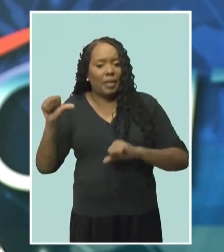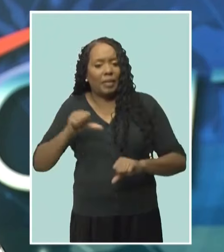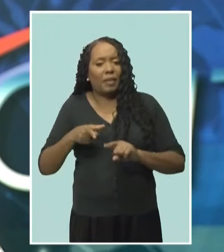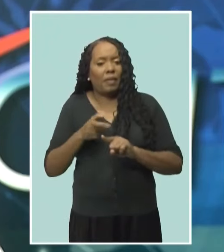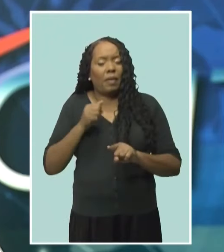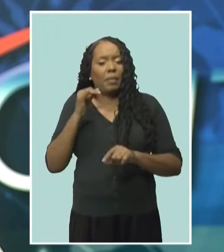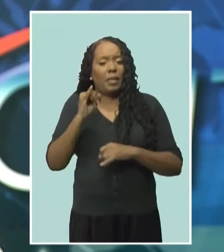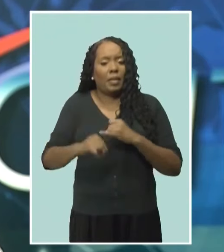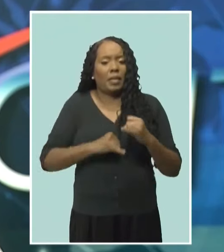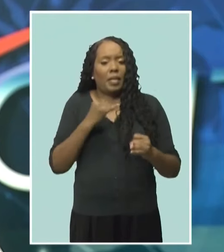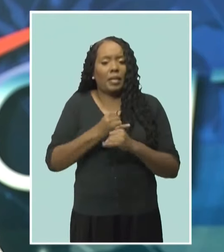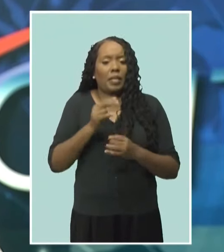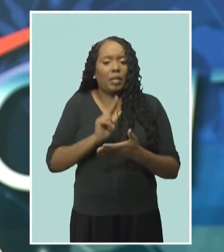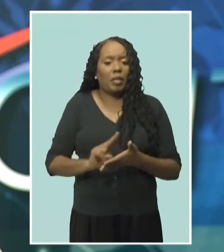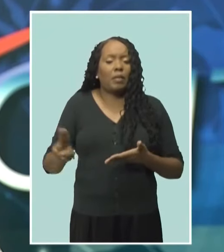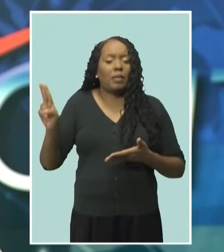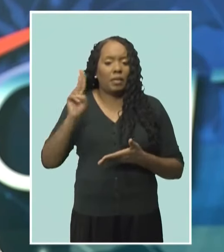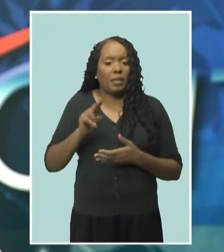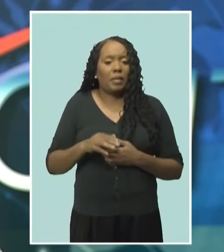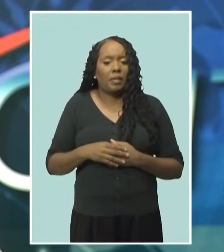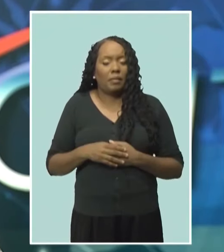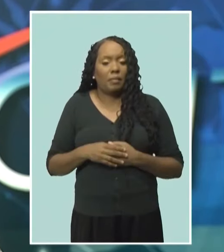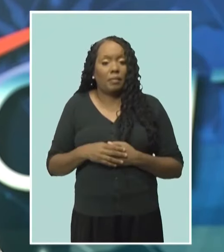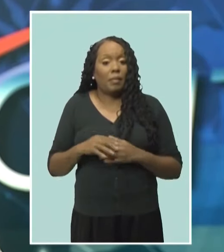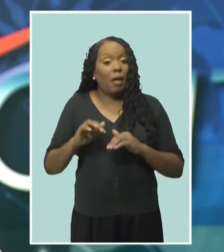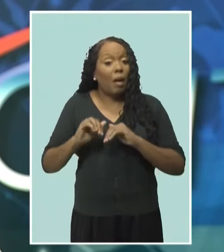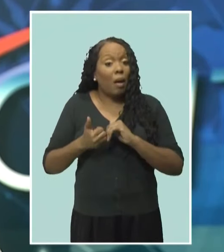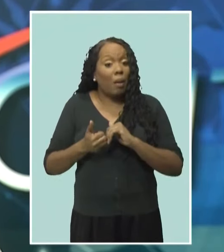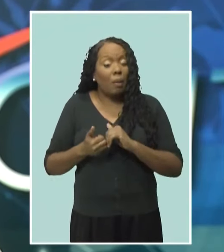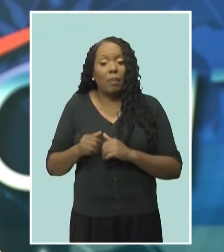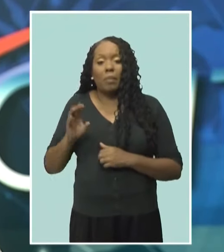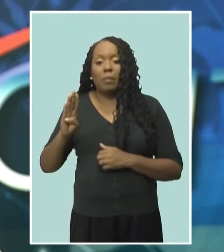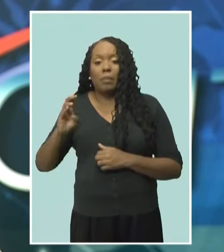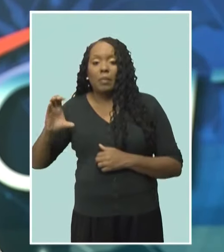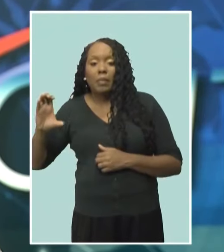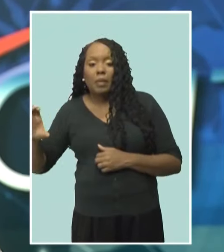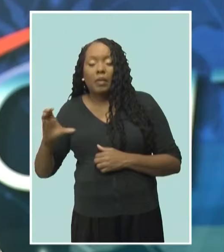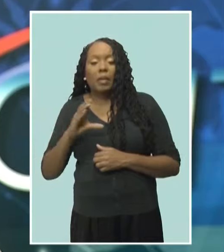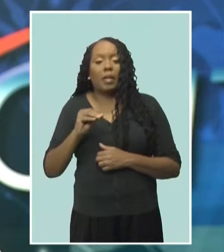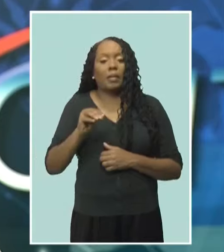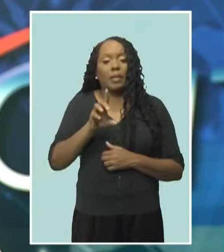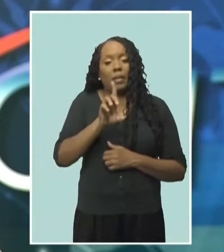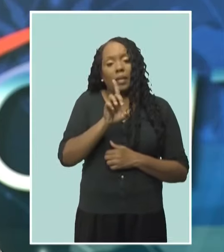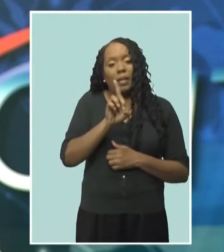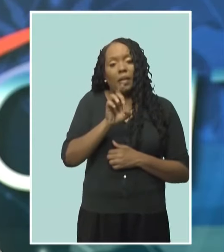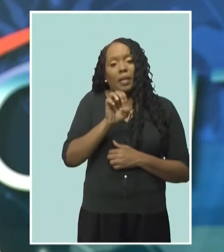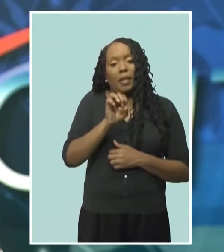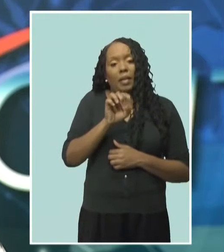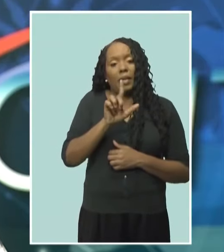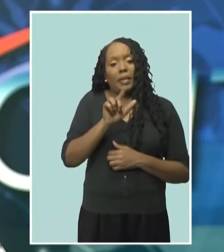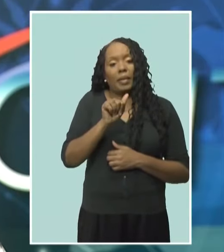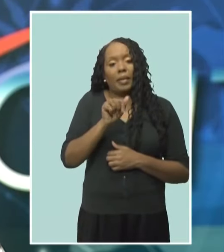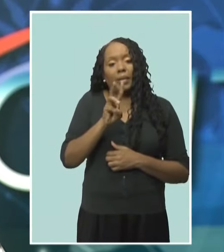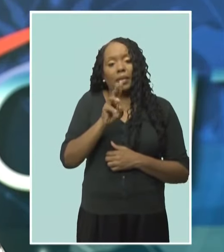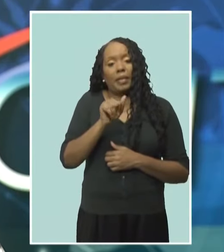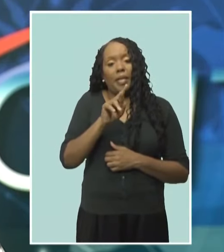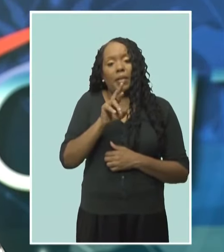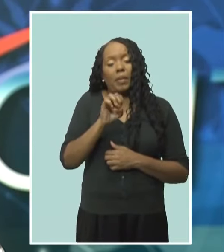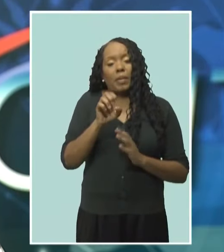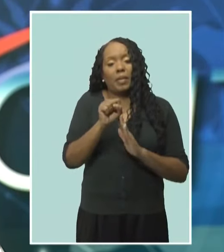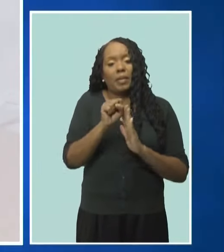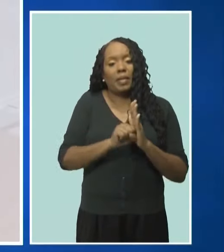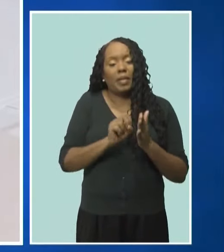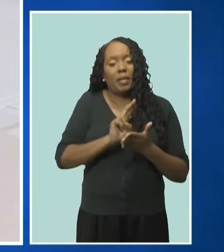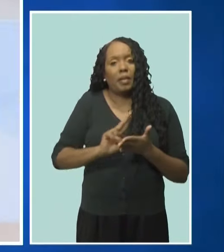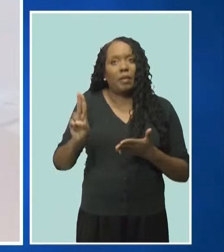possible through a partnership between the Barbados Community College, BCC, and Delaware State University, DSU. Almost 1 year